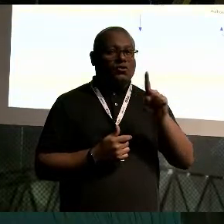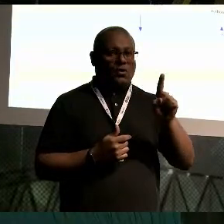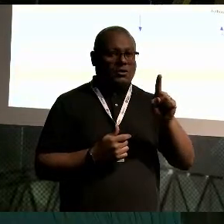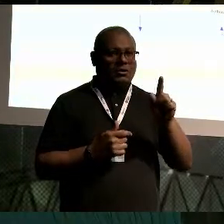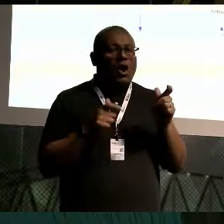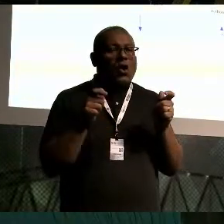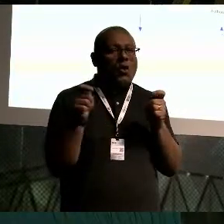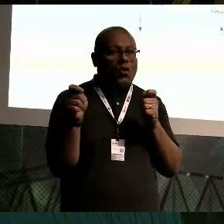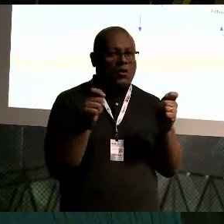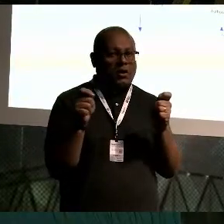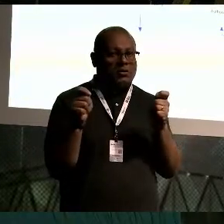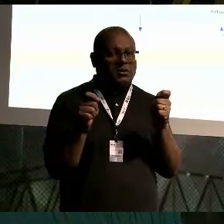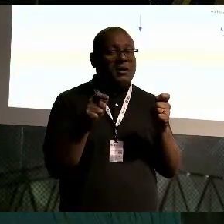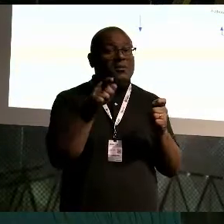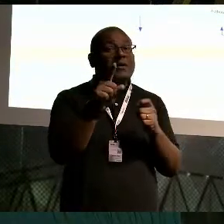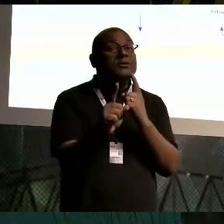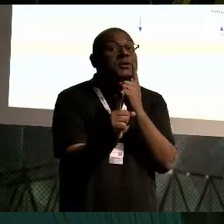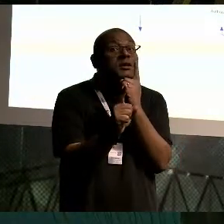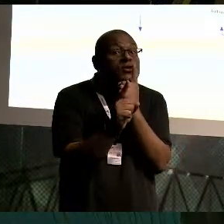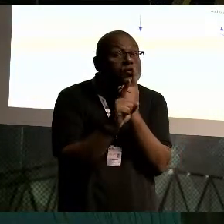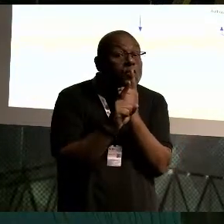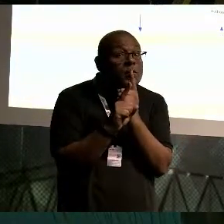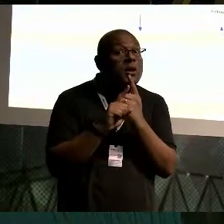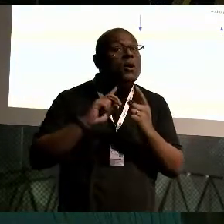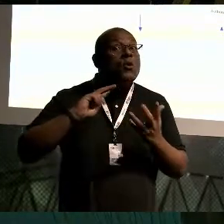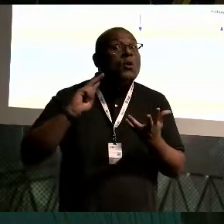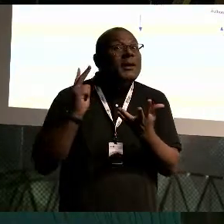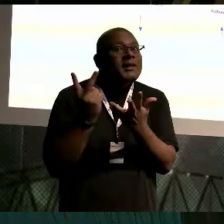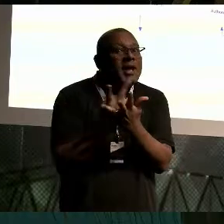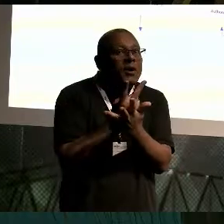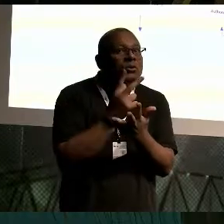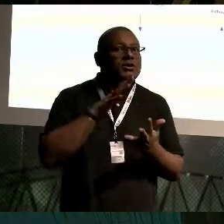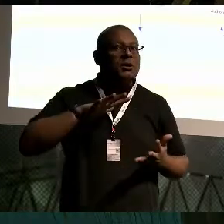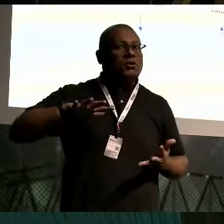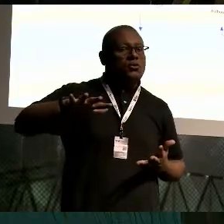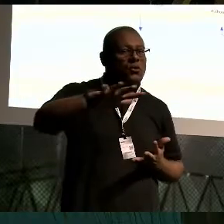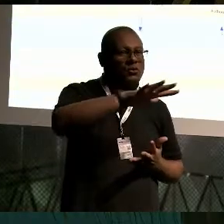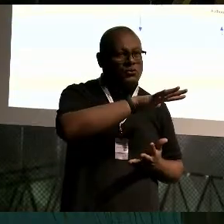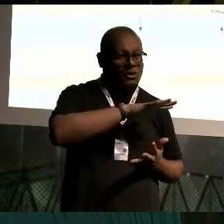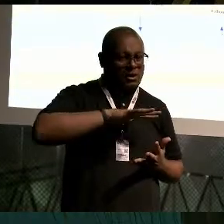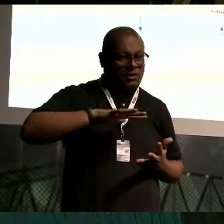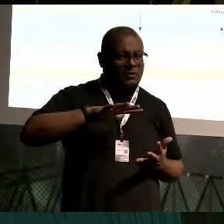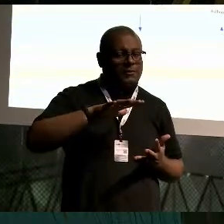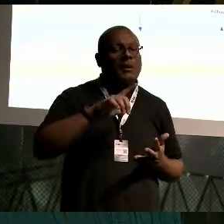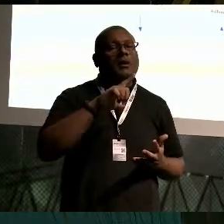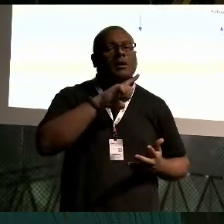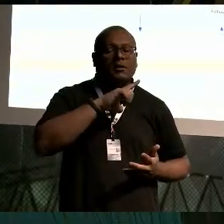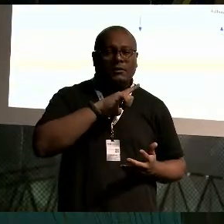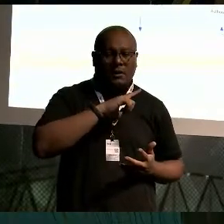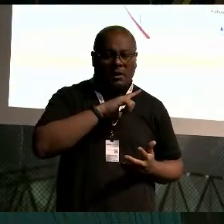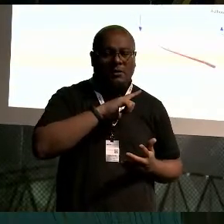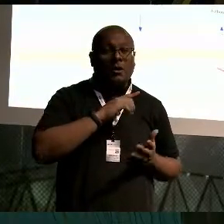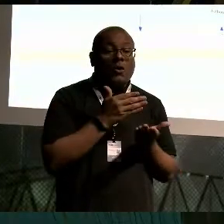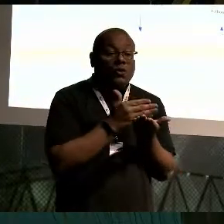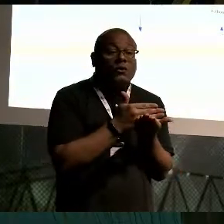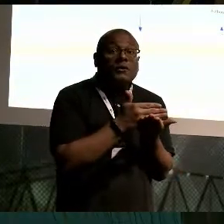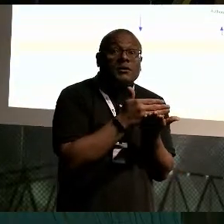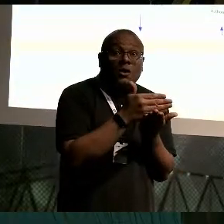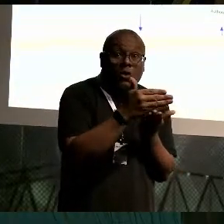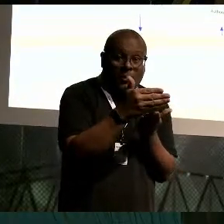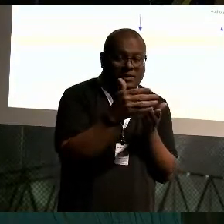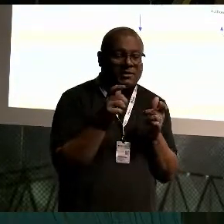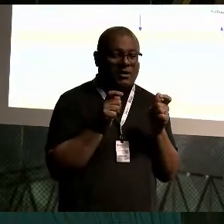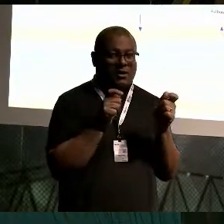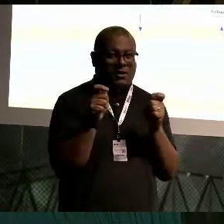should happen. So the orders will come into the front end. Then the front end will start the orchestration.